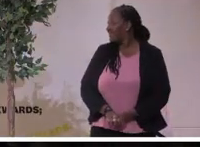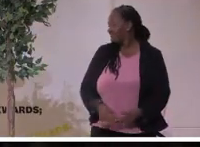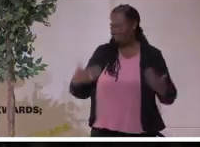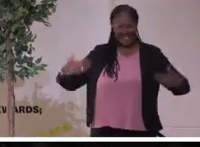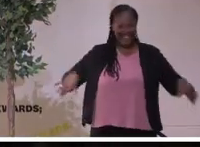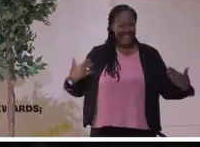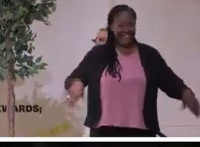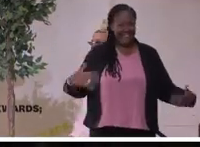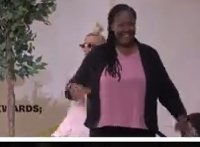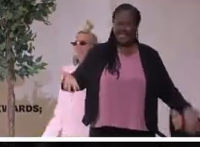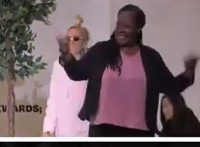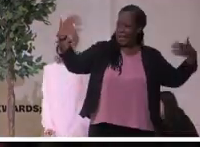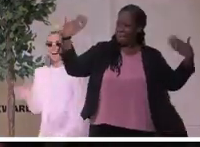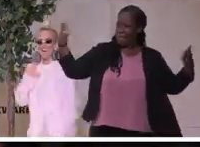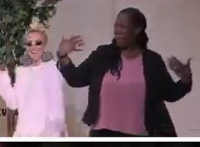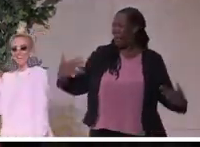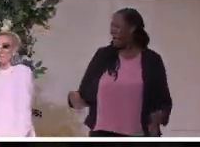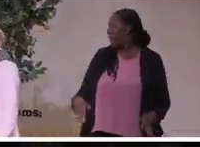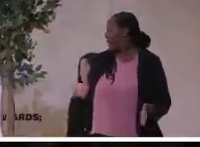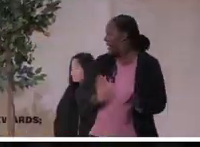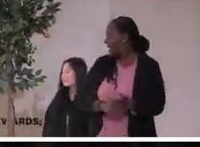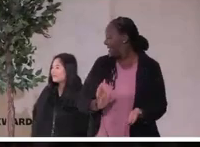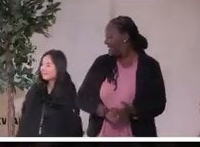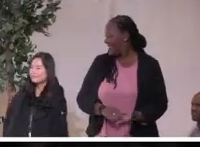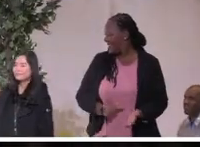Yes, let me hear y'all. Come on, y'all. Let's affirm them. Don't they look so fly?